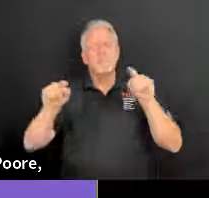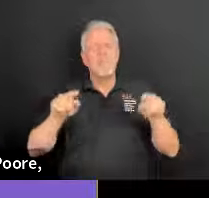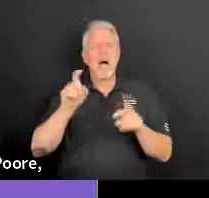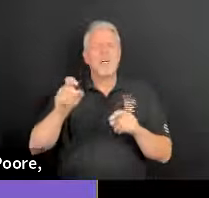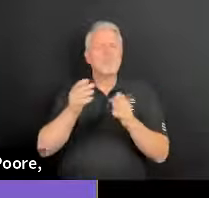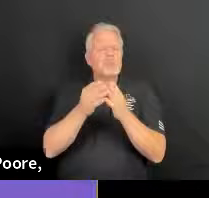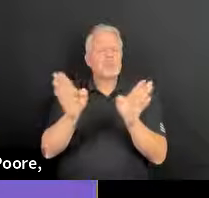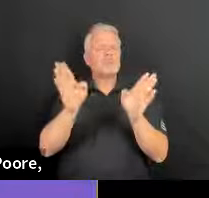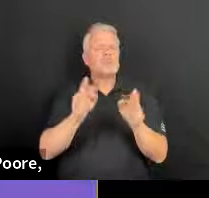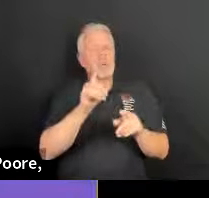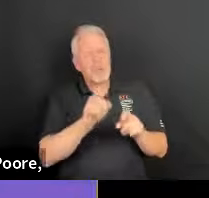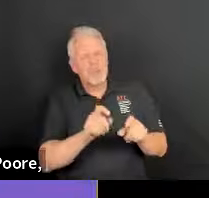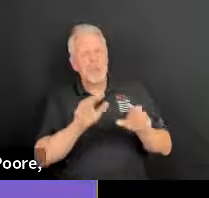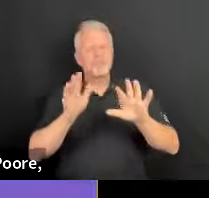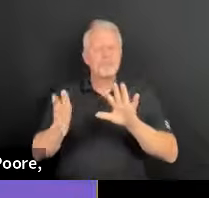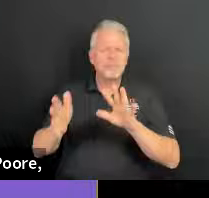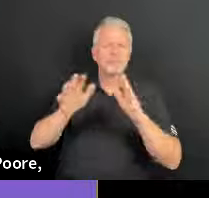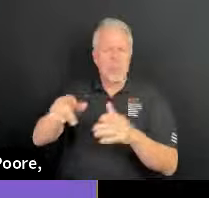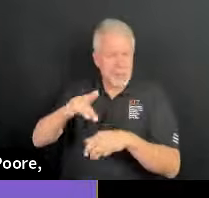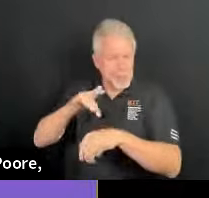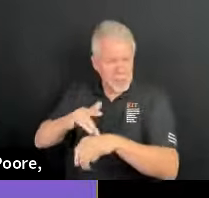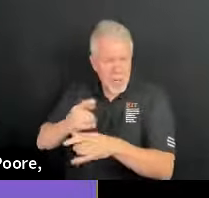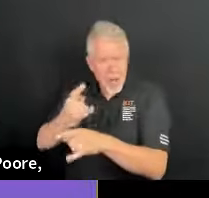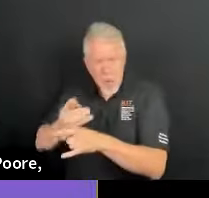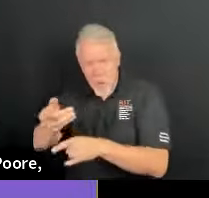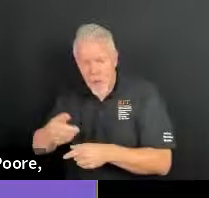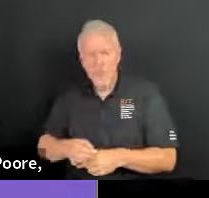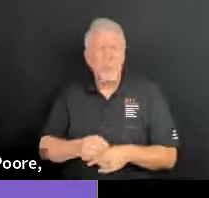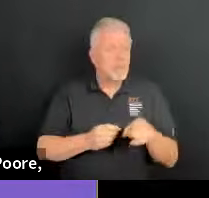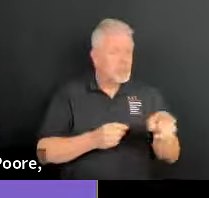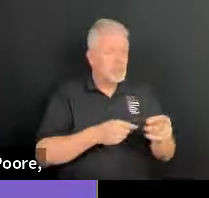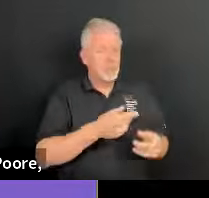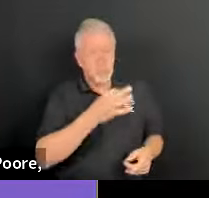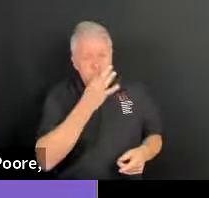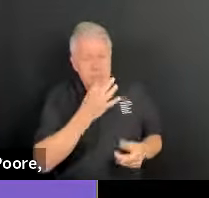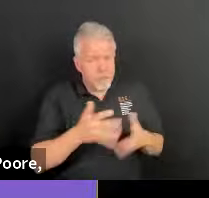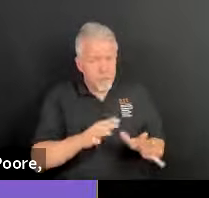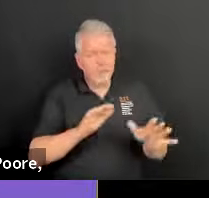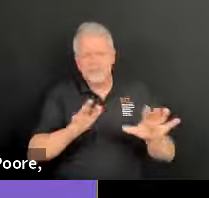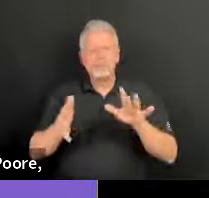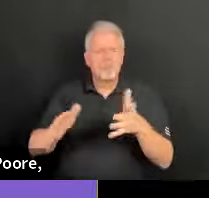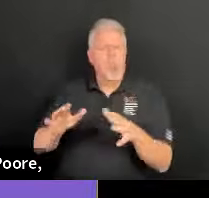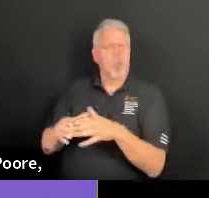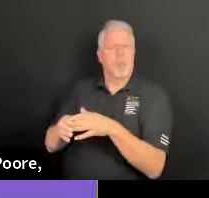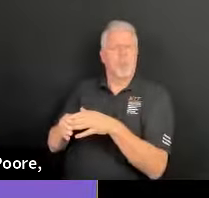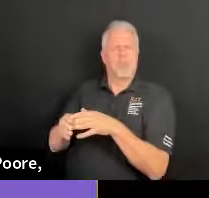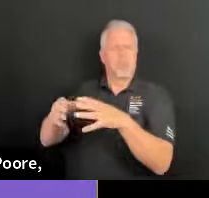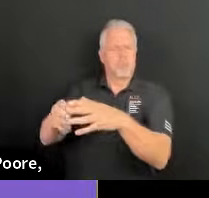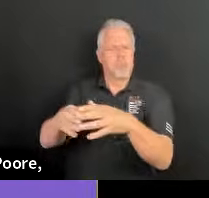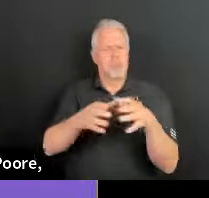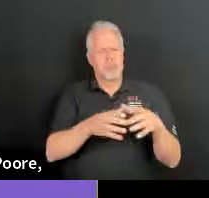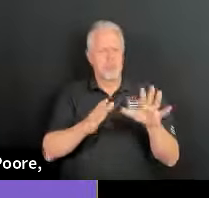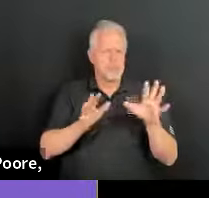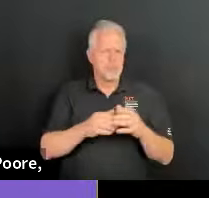We've had a few local surveys just asking general questions about people's experience with